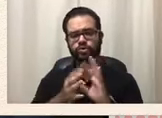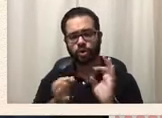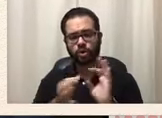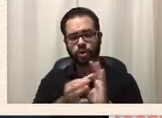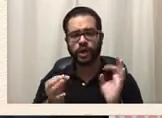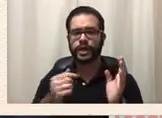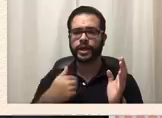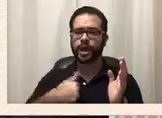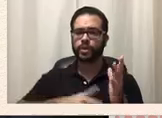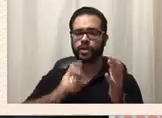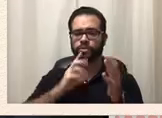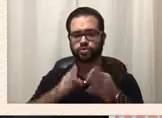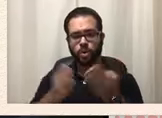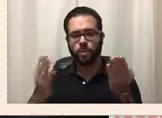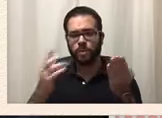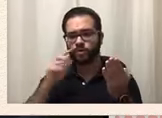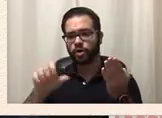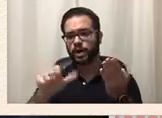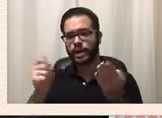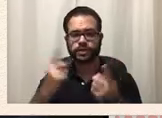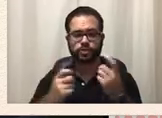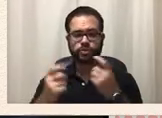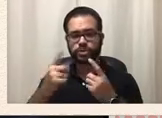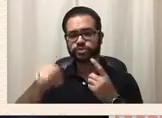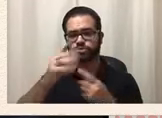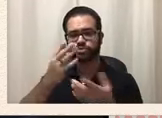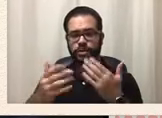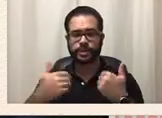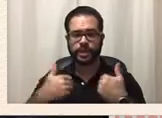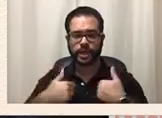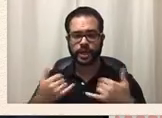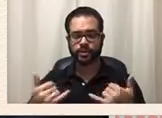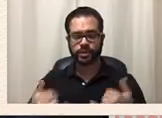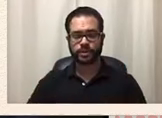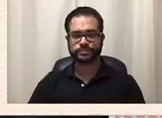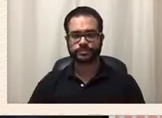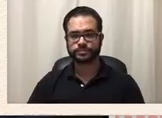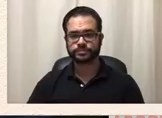up to any questions that you might have at this point.